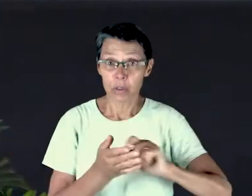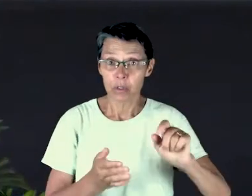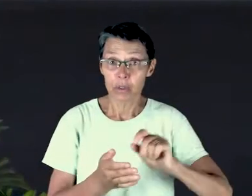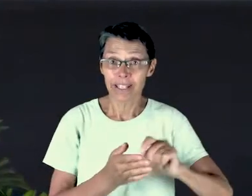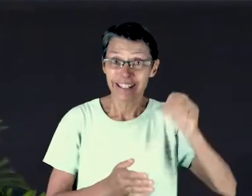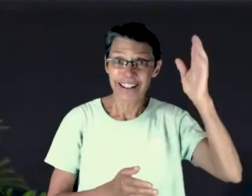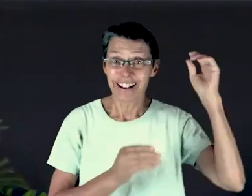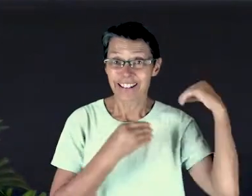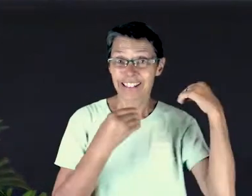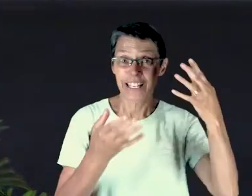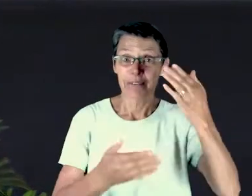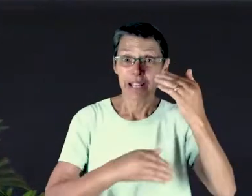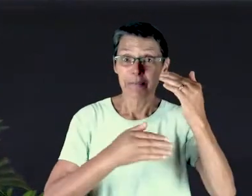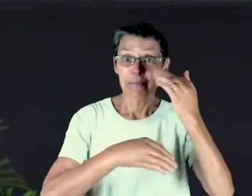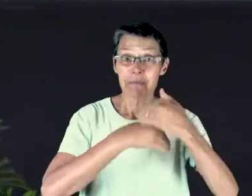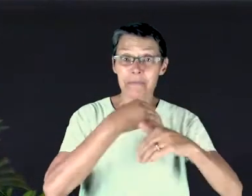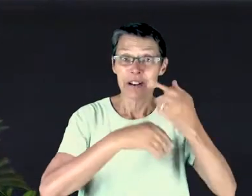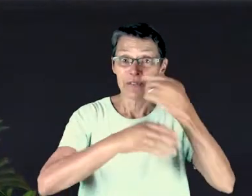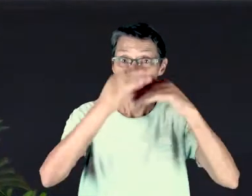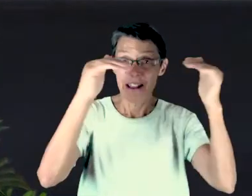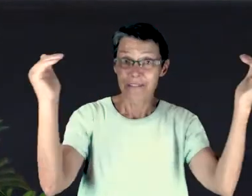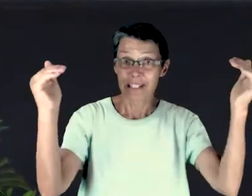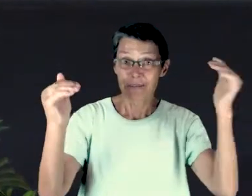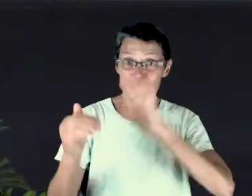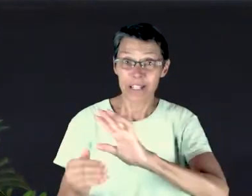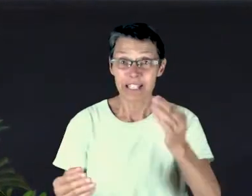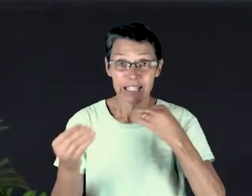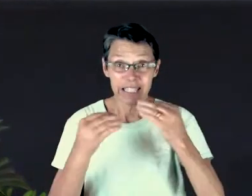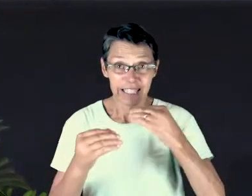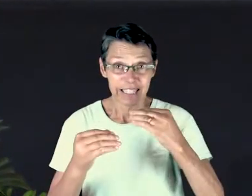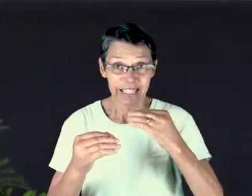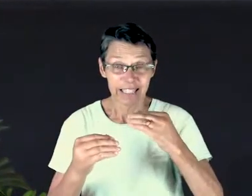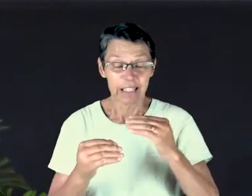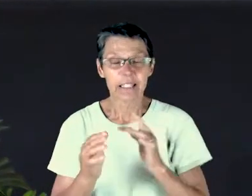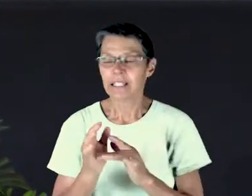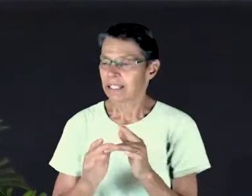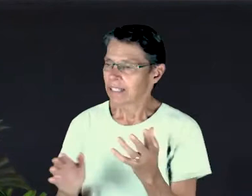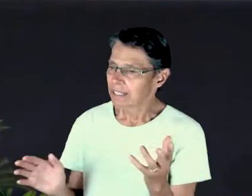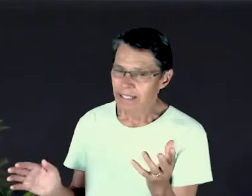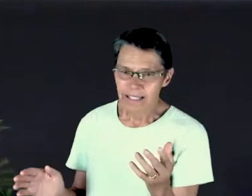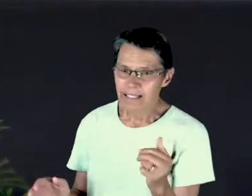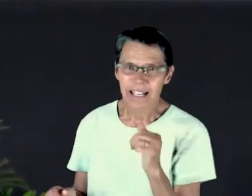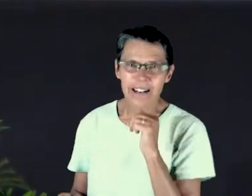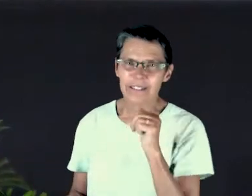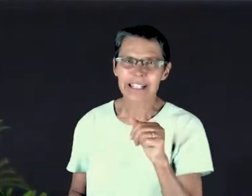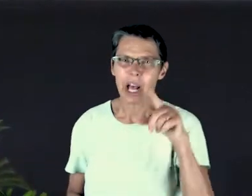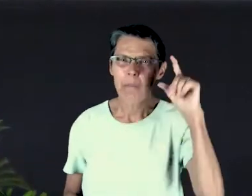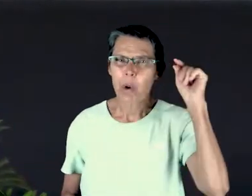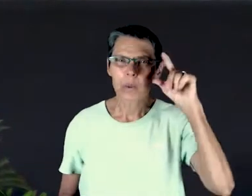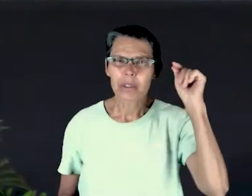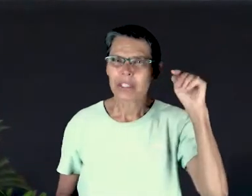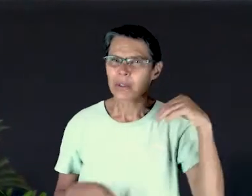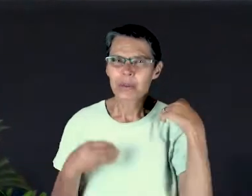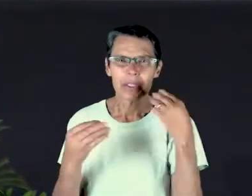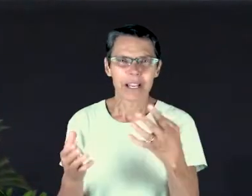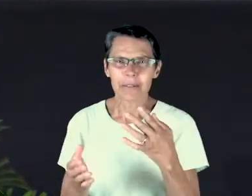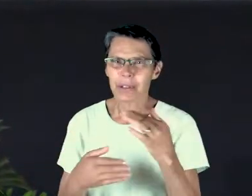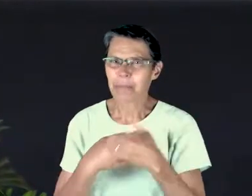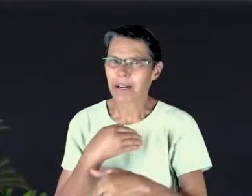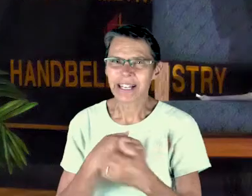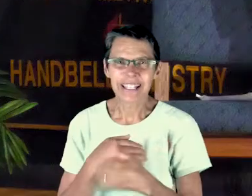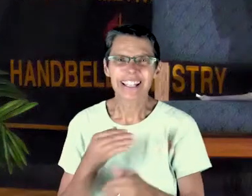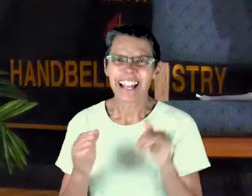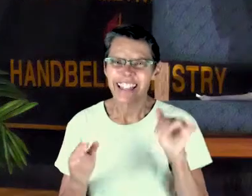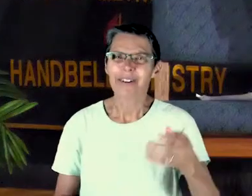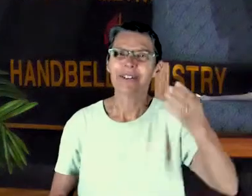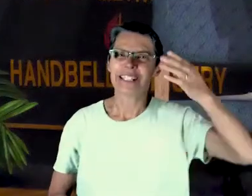gave them bread from heaven to eat." Then Jesus said to them, "Very truly I tell you, it was not Moses who gave you the bread from